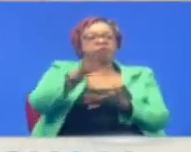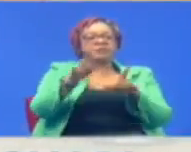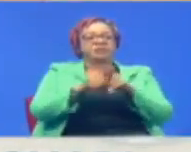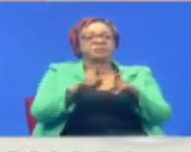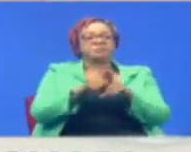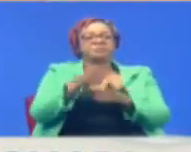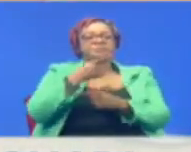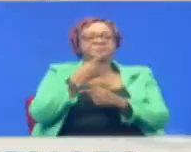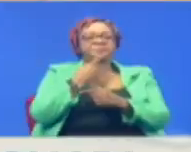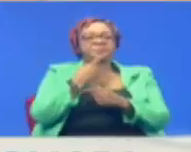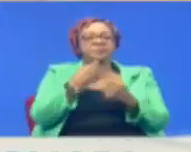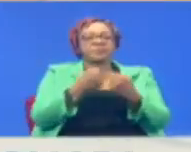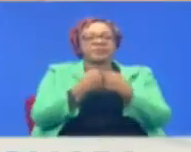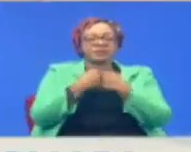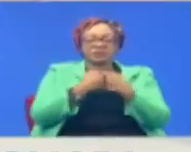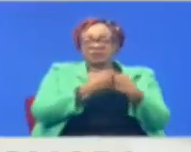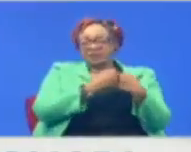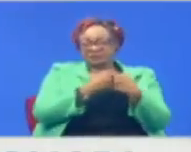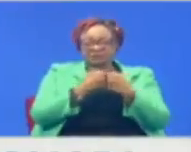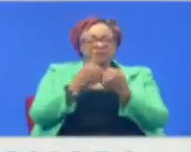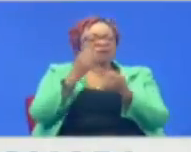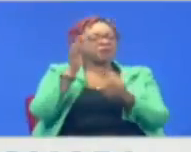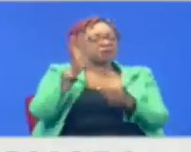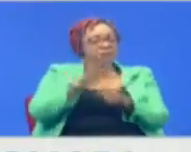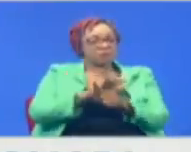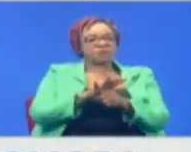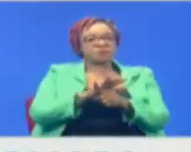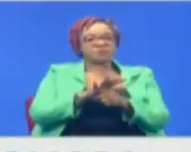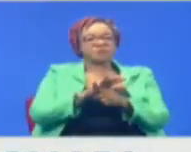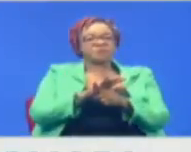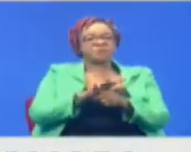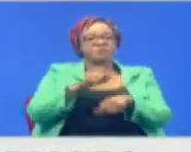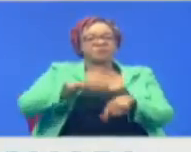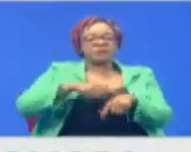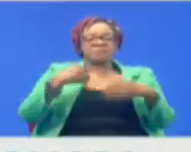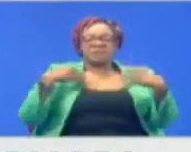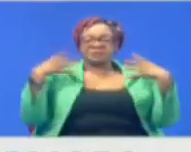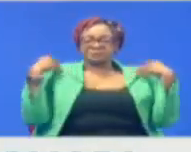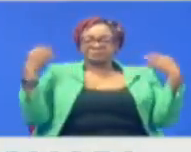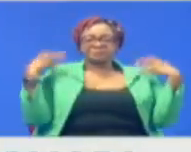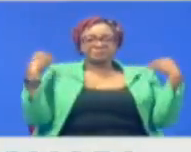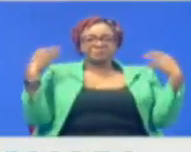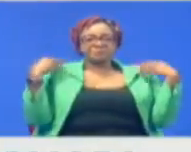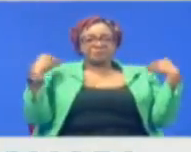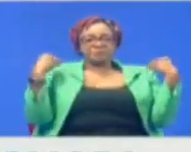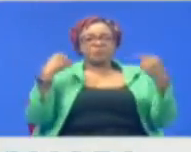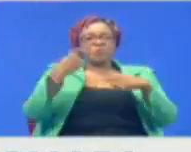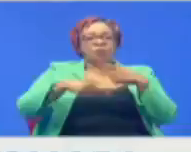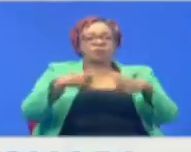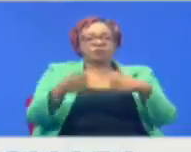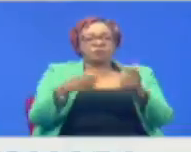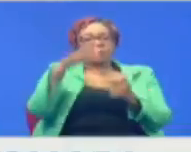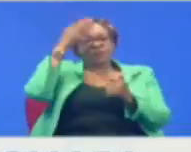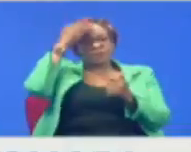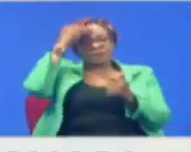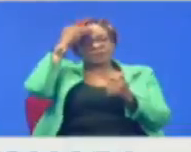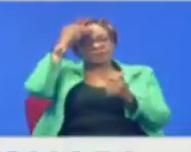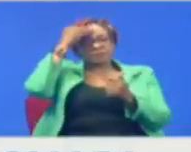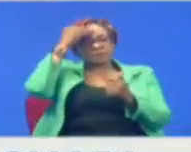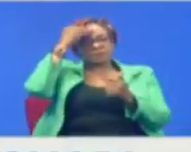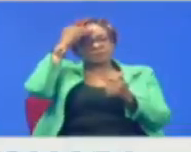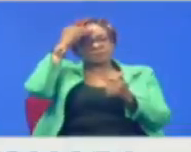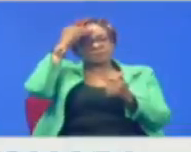kuwa changamoto zipo tele. When I was still training, I remember there was a time we a land cruiser pulled